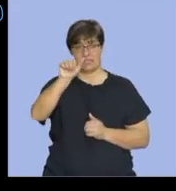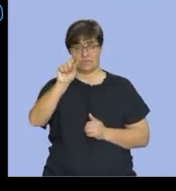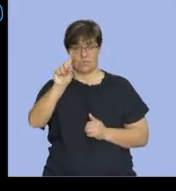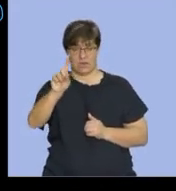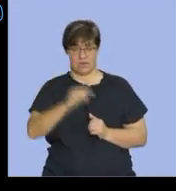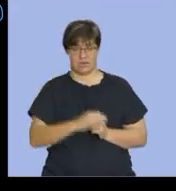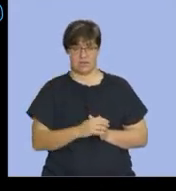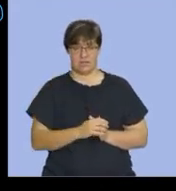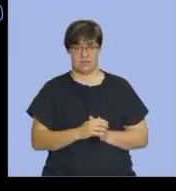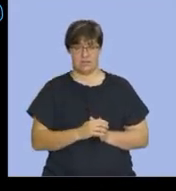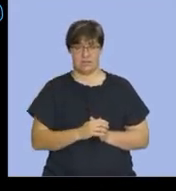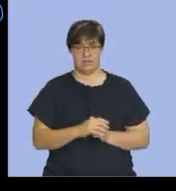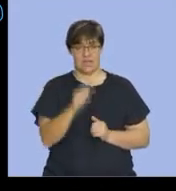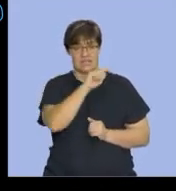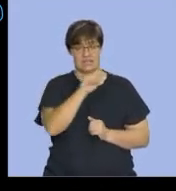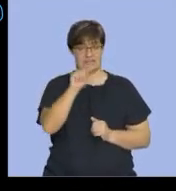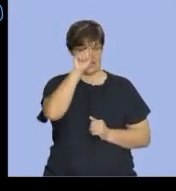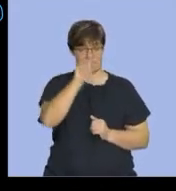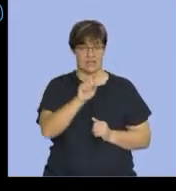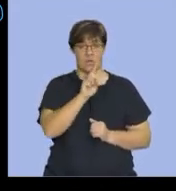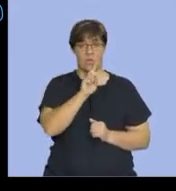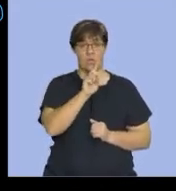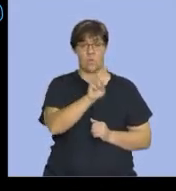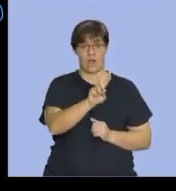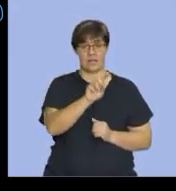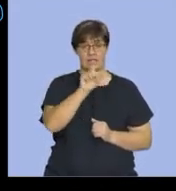215.61 divided by